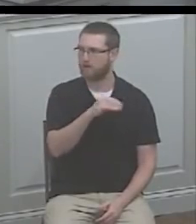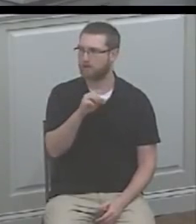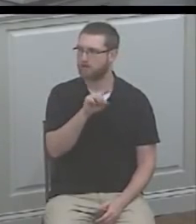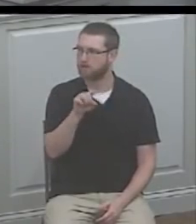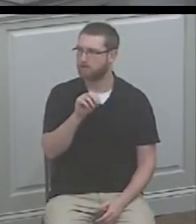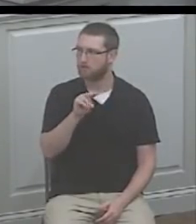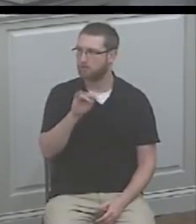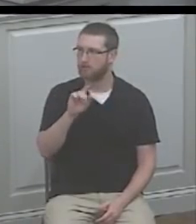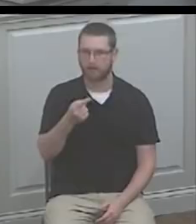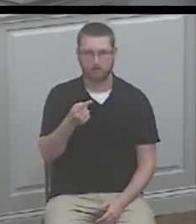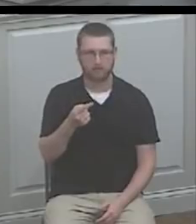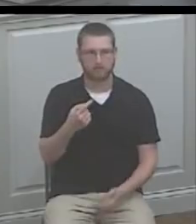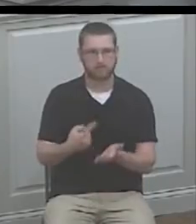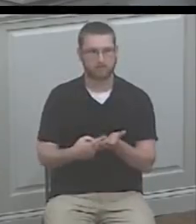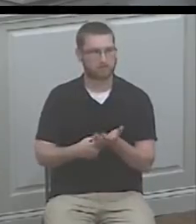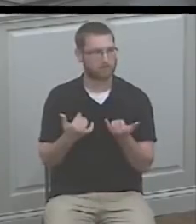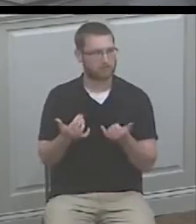Carl. Commissioner Terry, discussion?